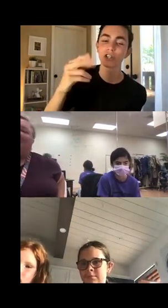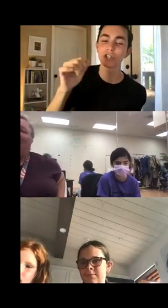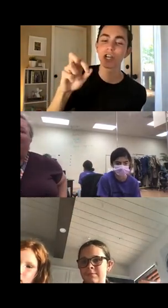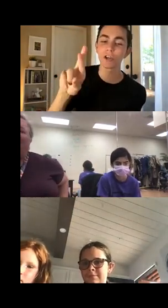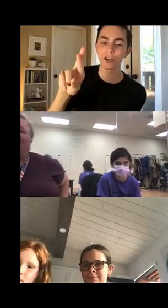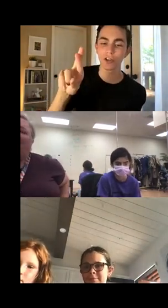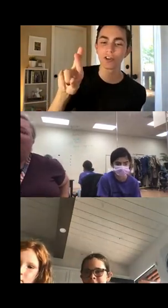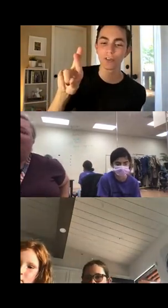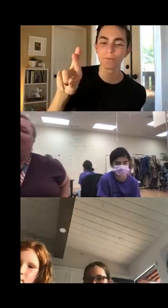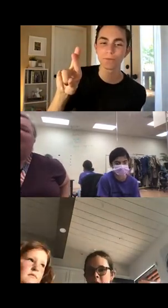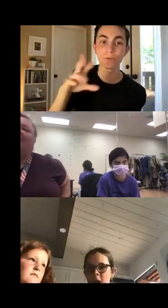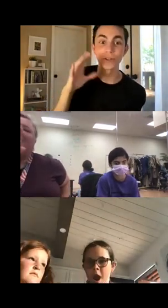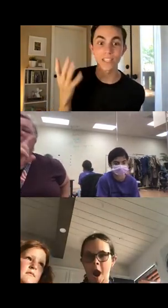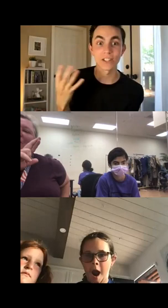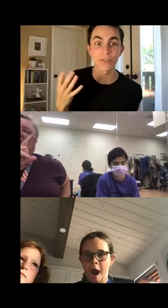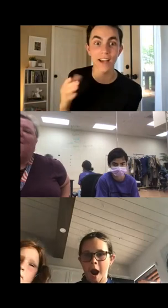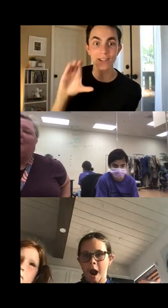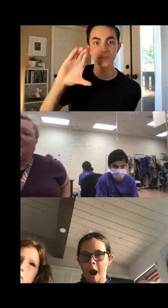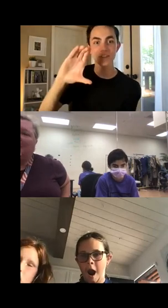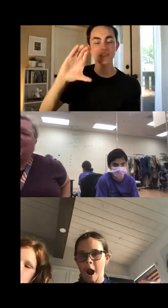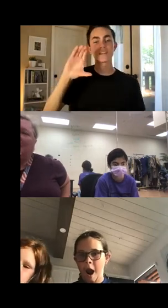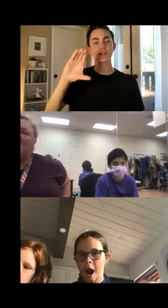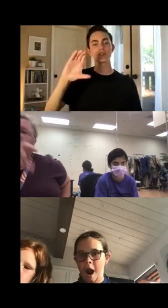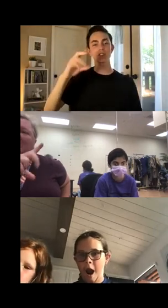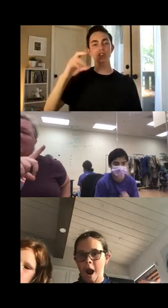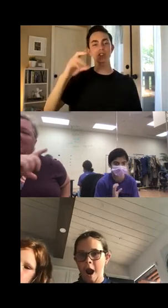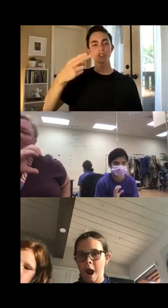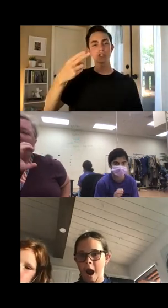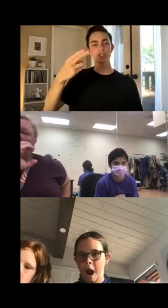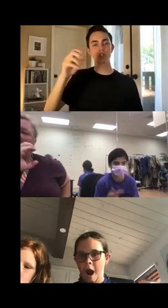CHAIR, chair. That's what it looks like, a little fast, right?